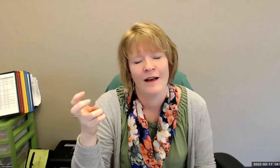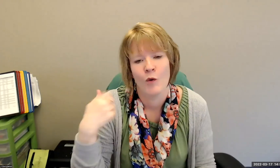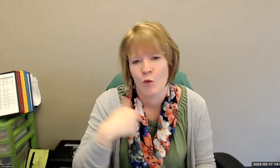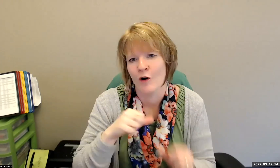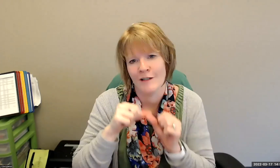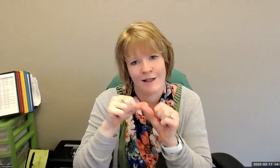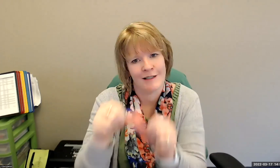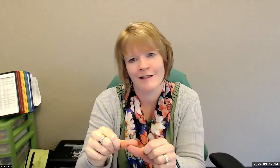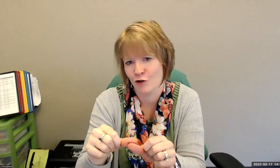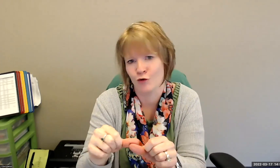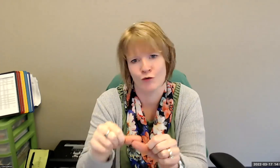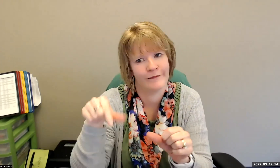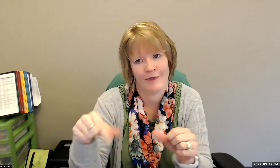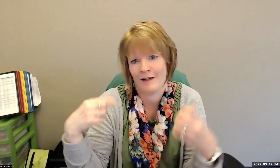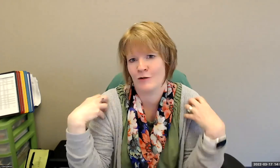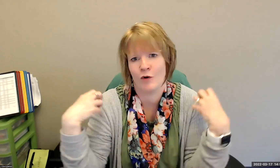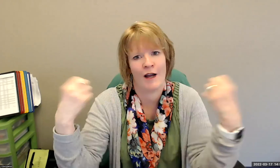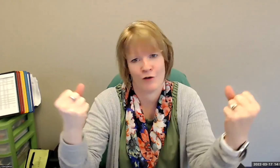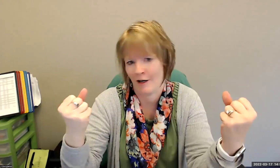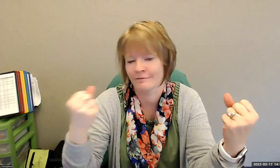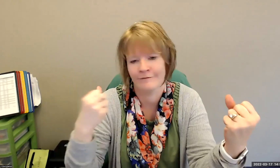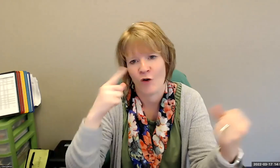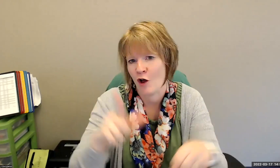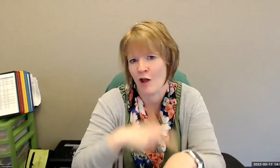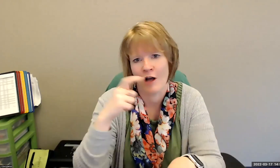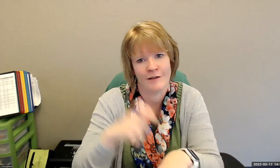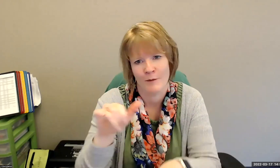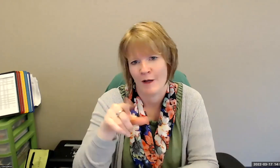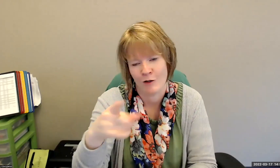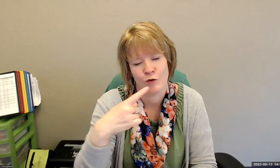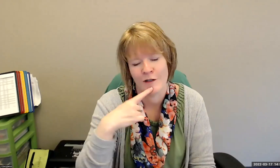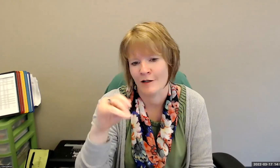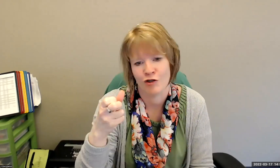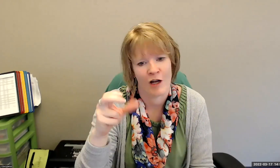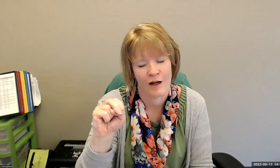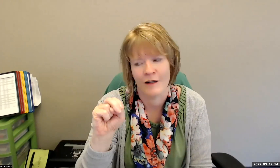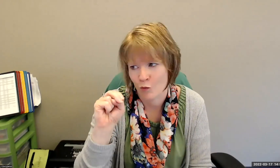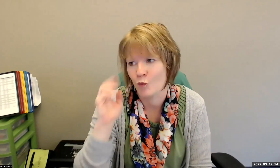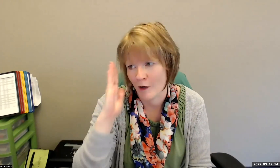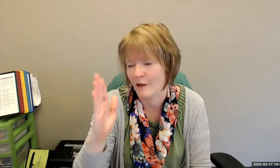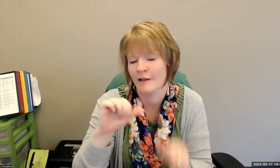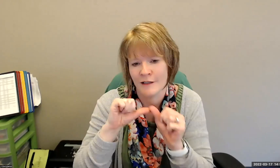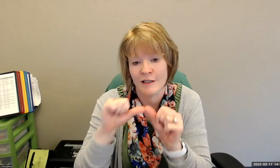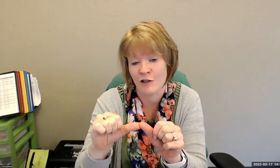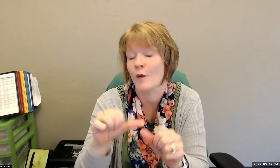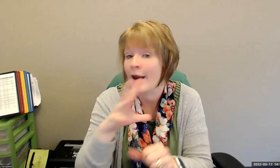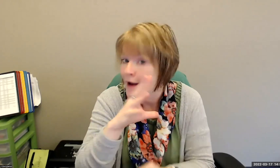Tangi. We also will have to continue this recovery for a long time, as you